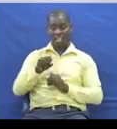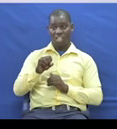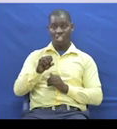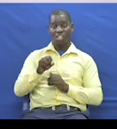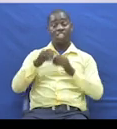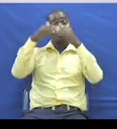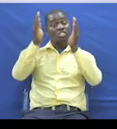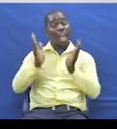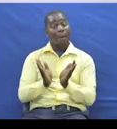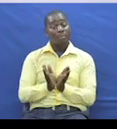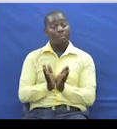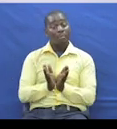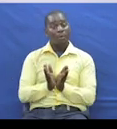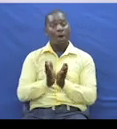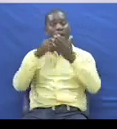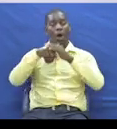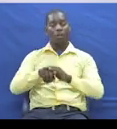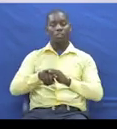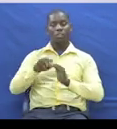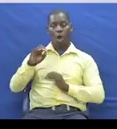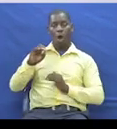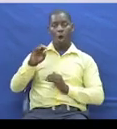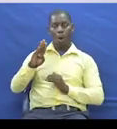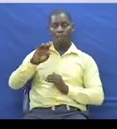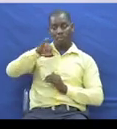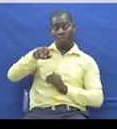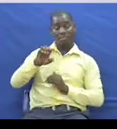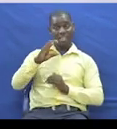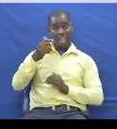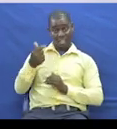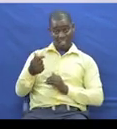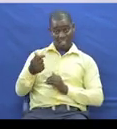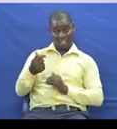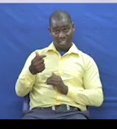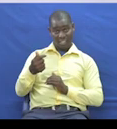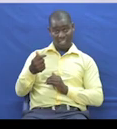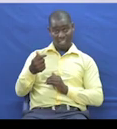located in the shell or in the orbit. It is found